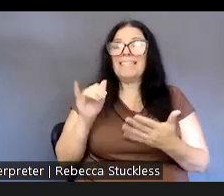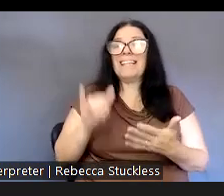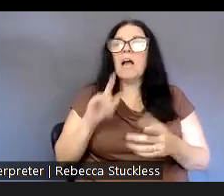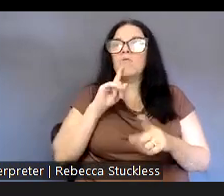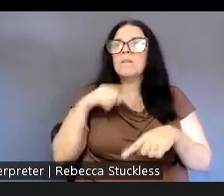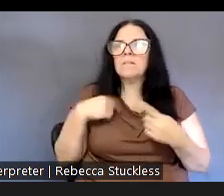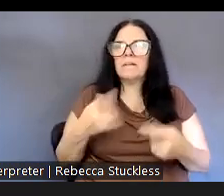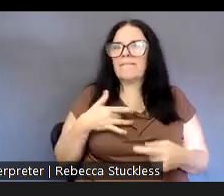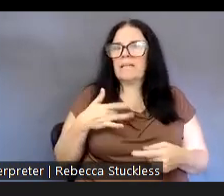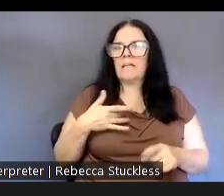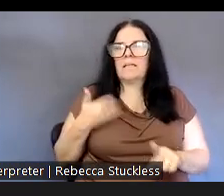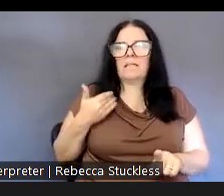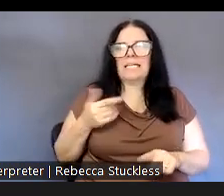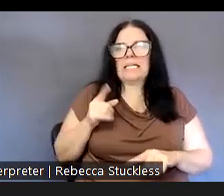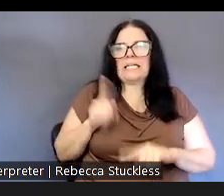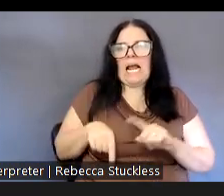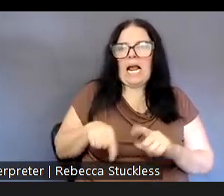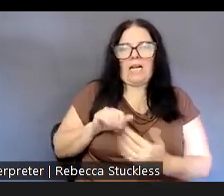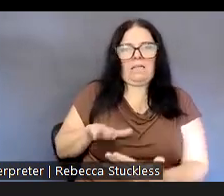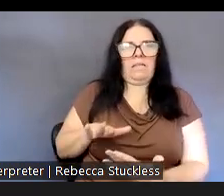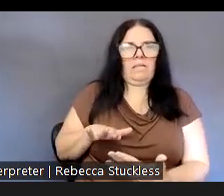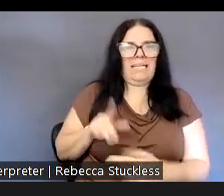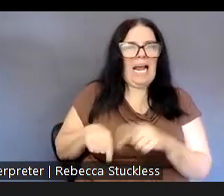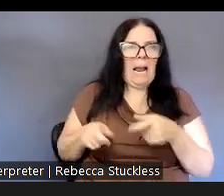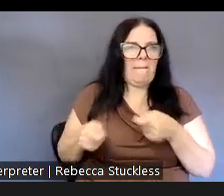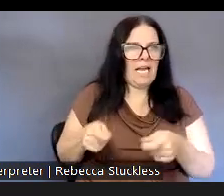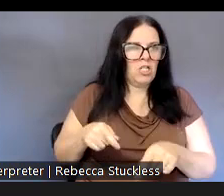not previously feel able to manage.